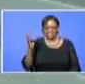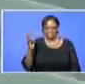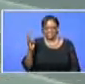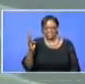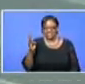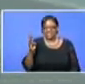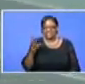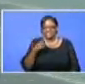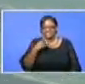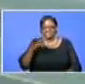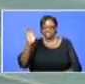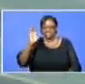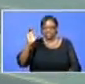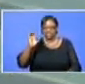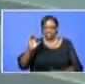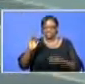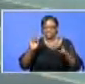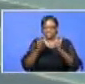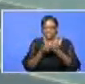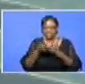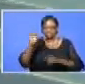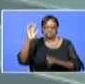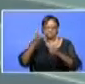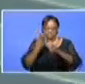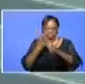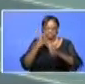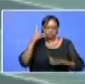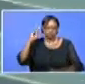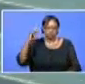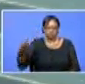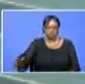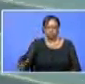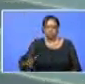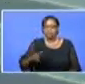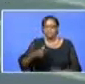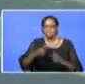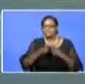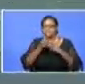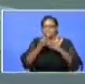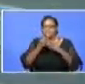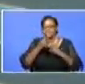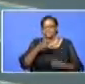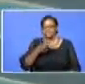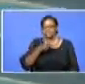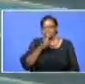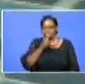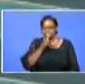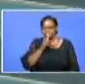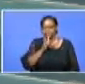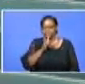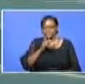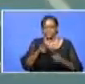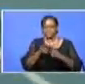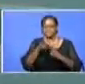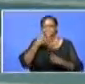Anthea Charlton capturing Team Bahamas' fifth gold medal with a personal best time of 11.51